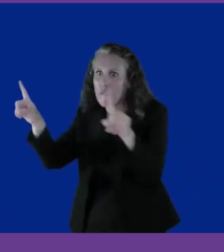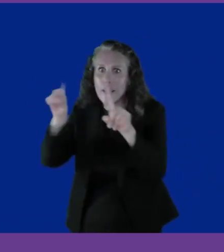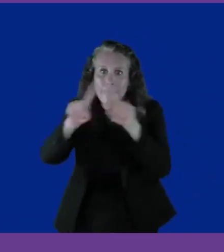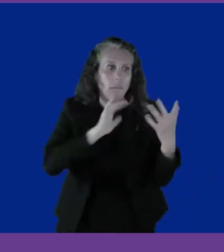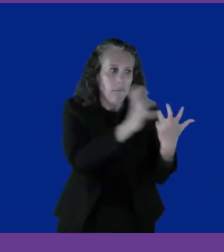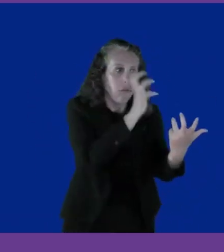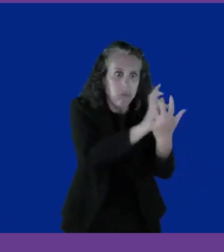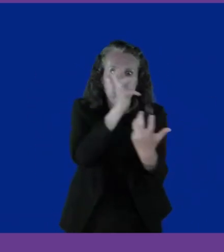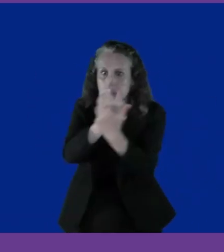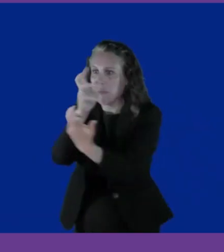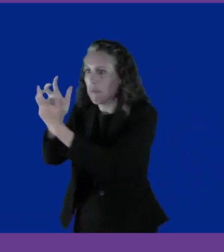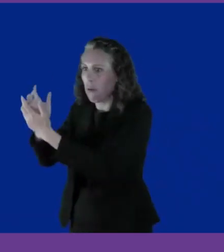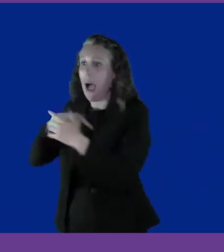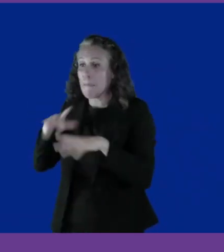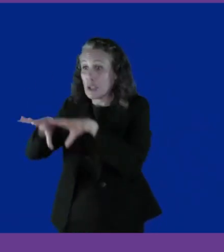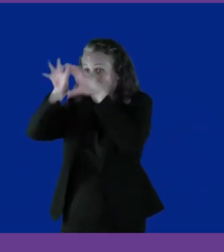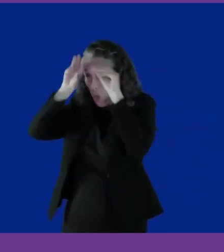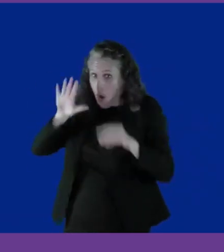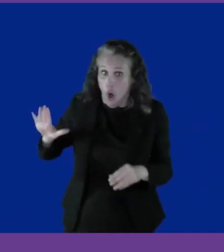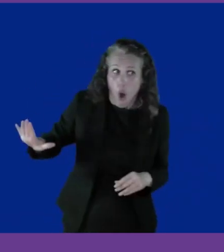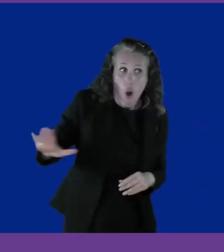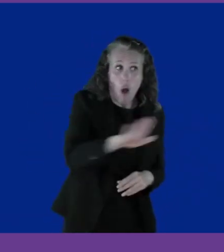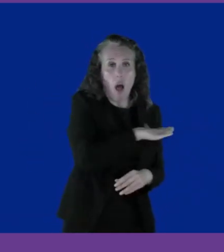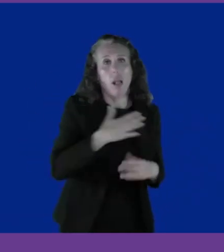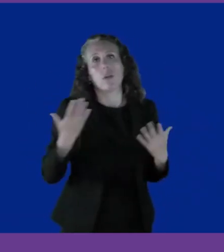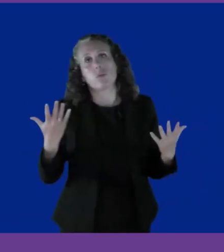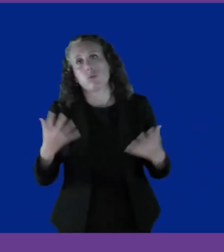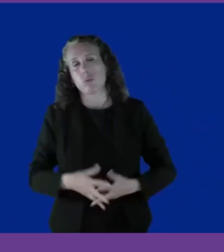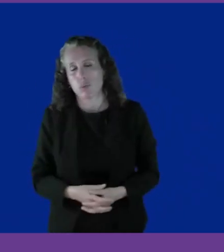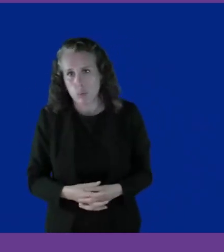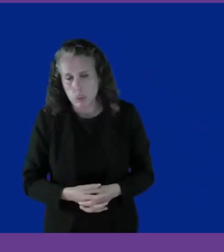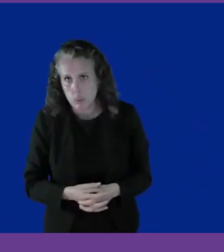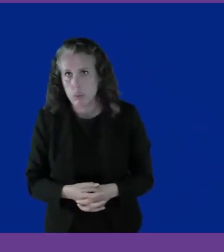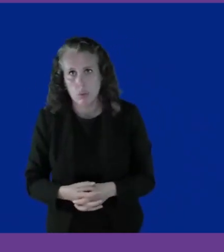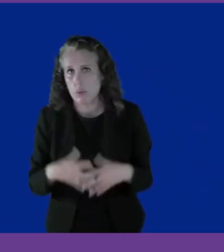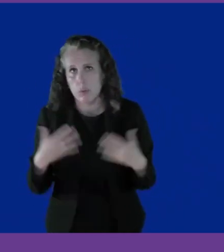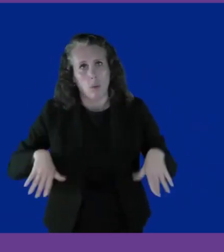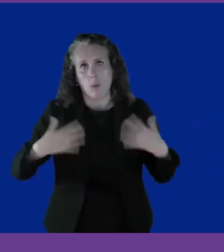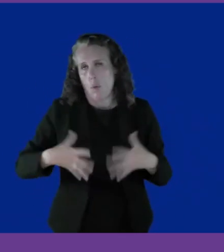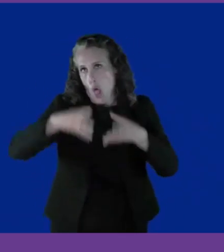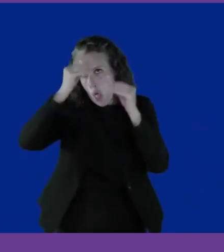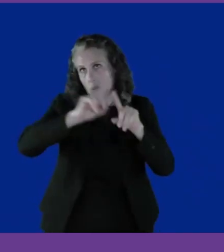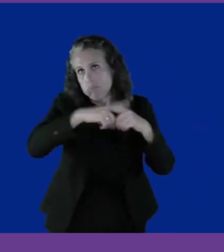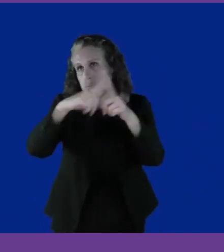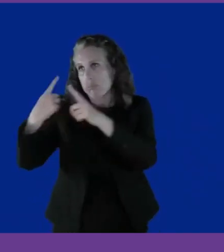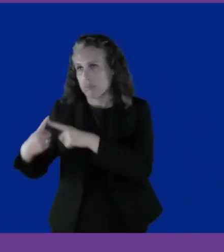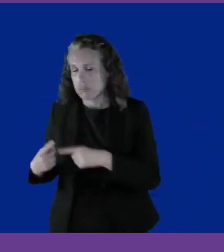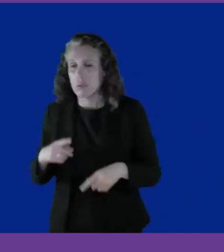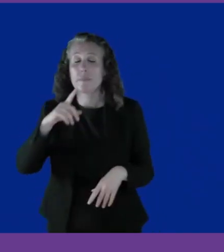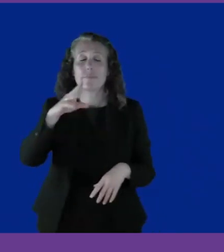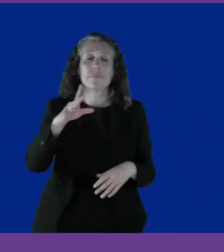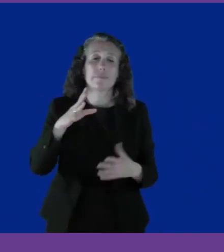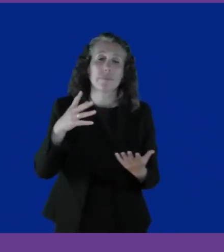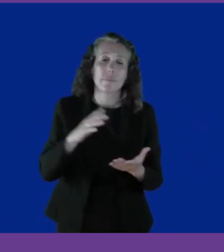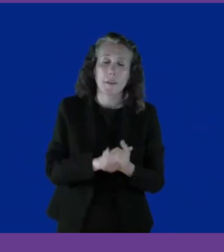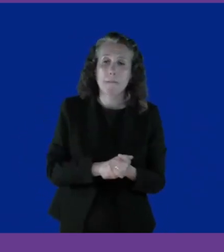that you need to master. And this is, last point, if we address this. This is not only good for blind and partially sighted